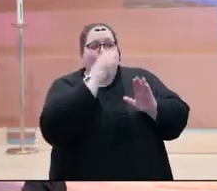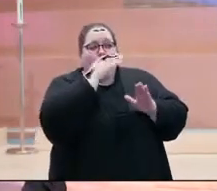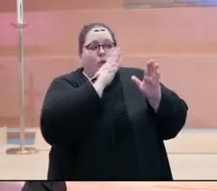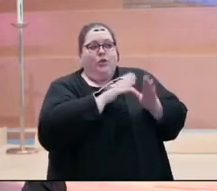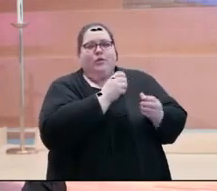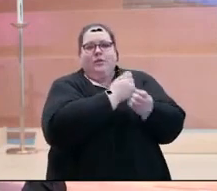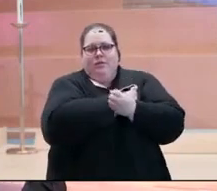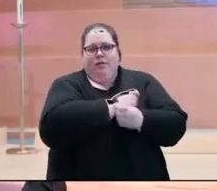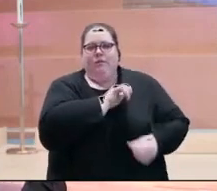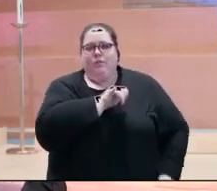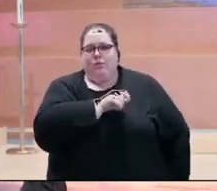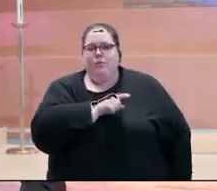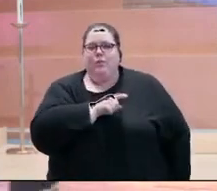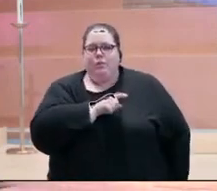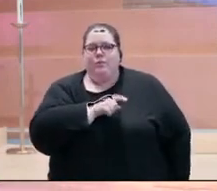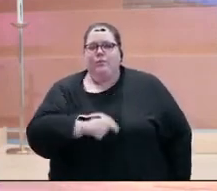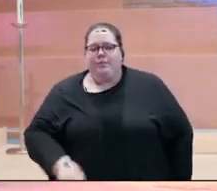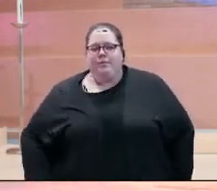strangers.